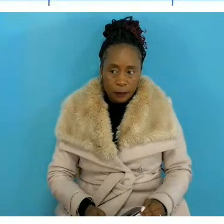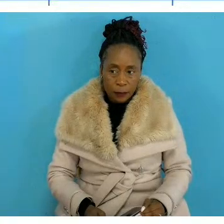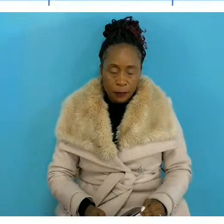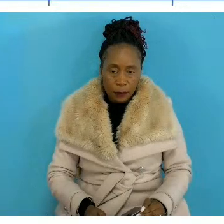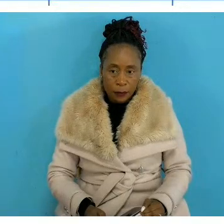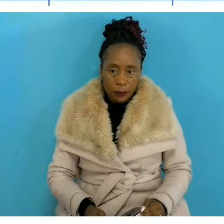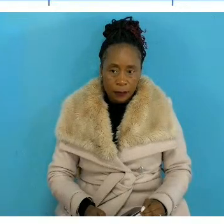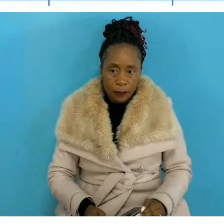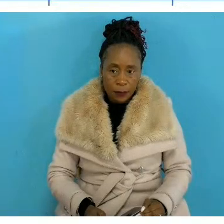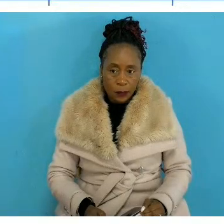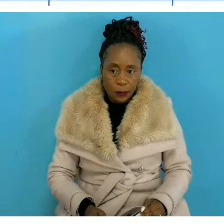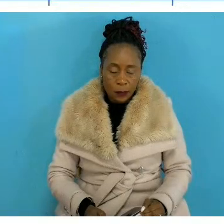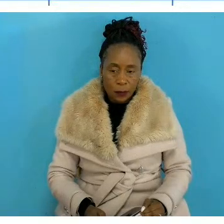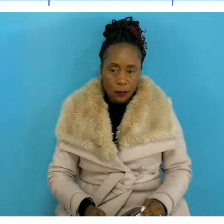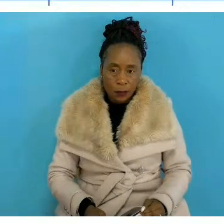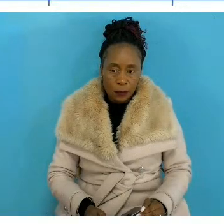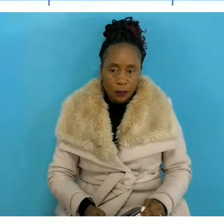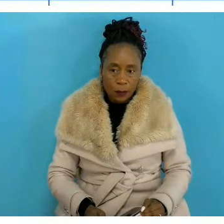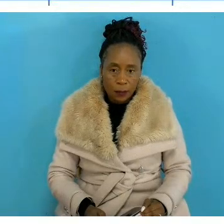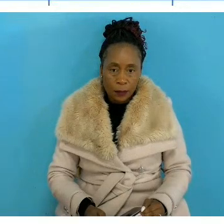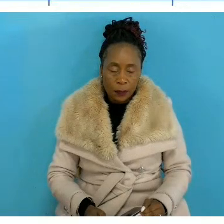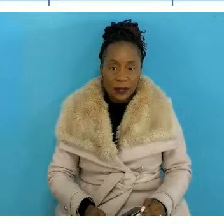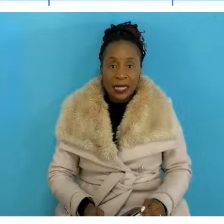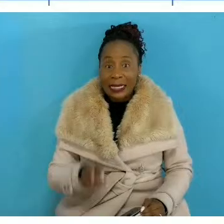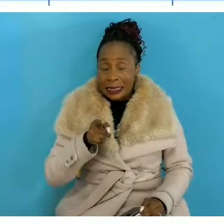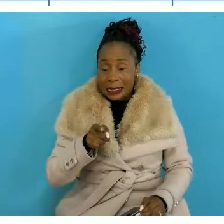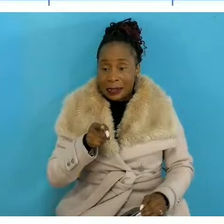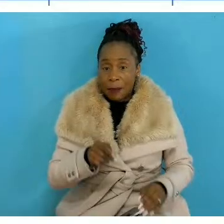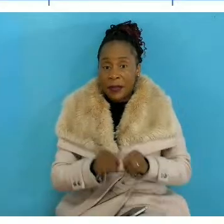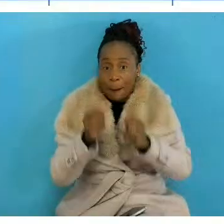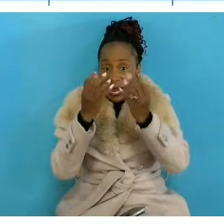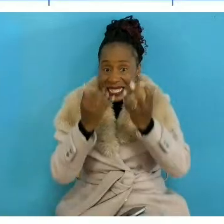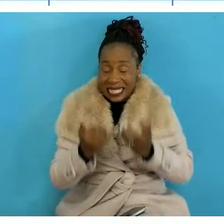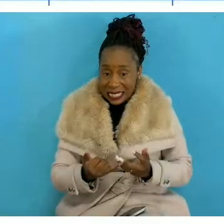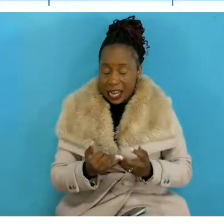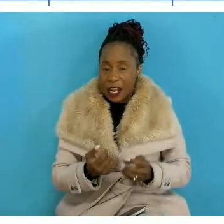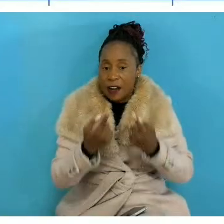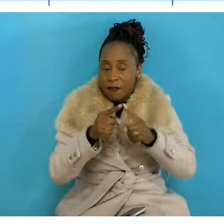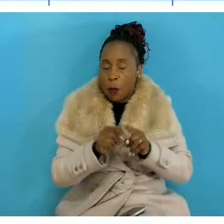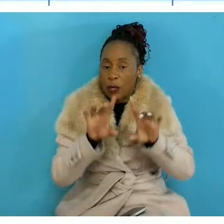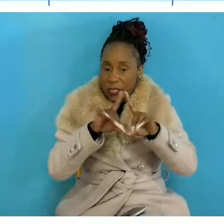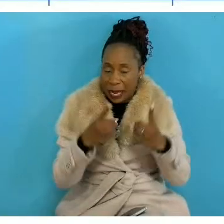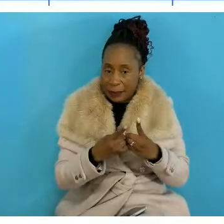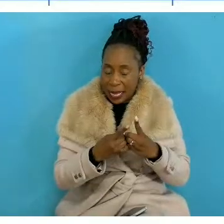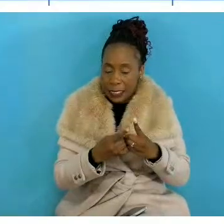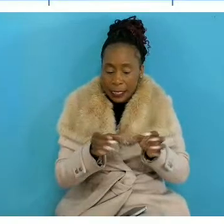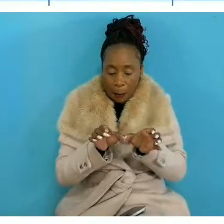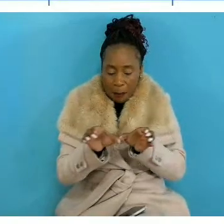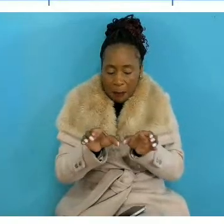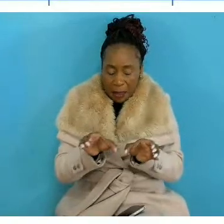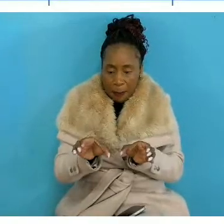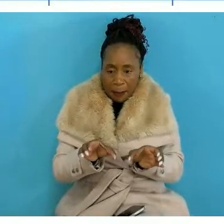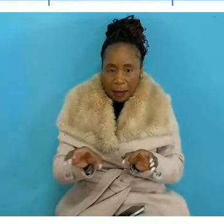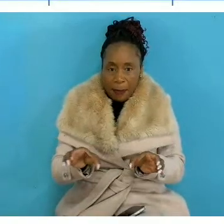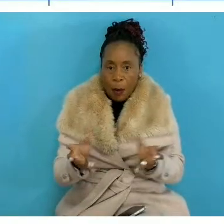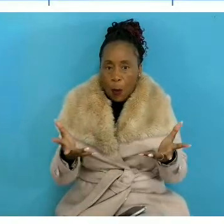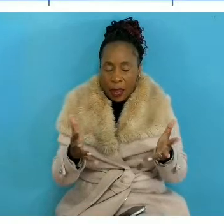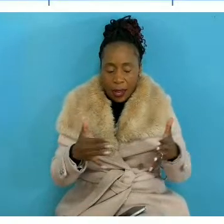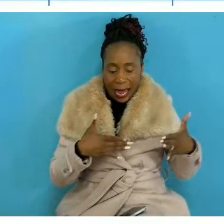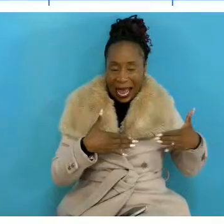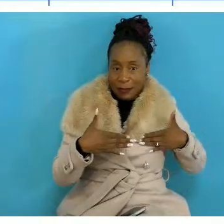Now, this is the budget of the department, and it has been broken down into the